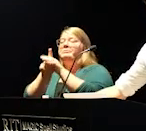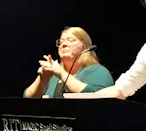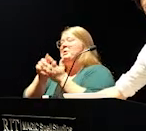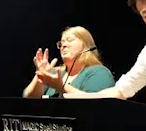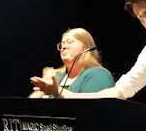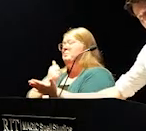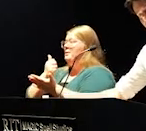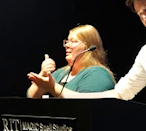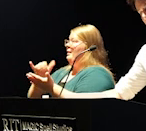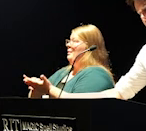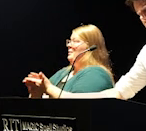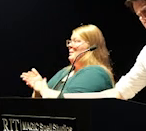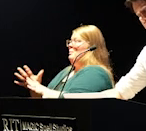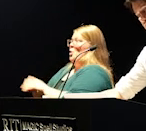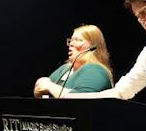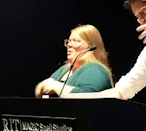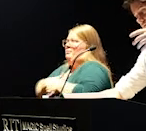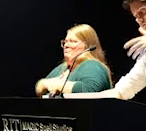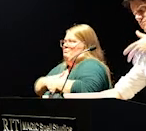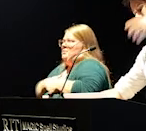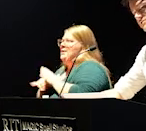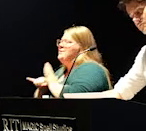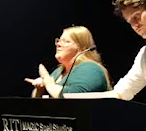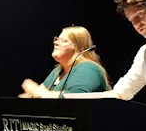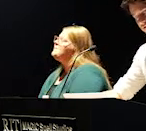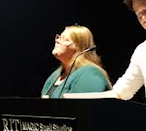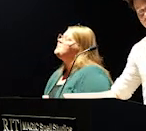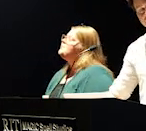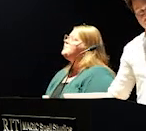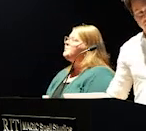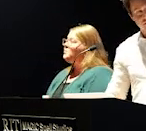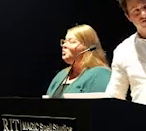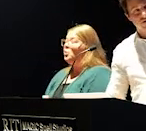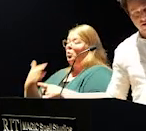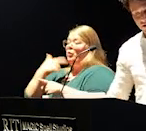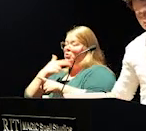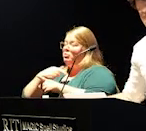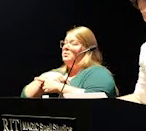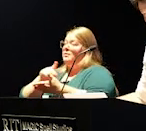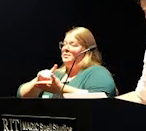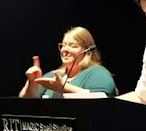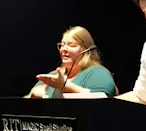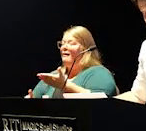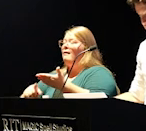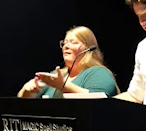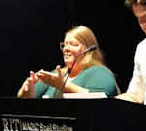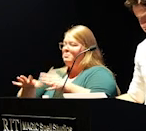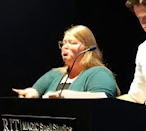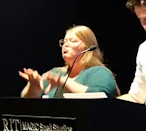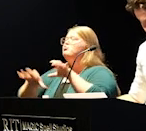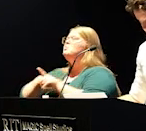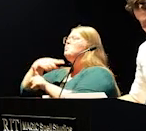a lot of design on the side, and I do design for the restaurants, and then design a lot of freelance projects in